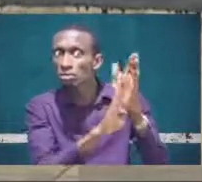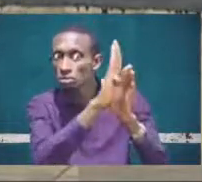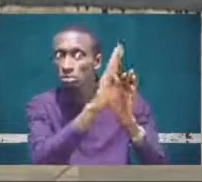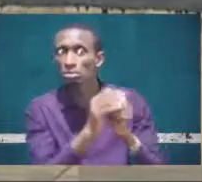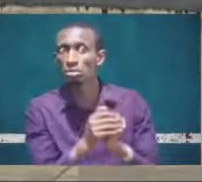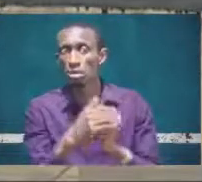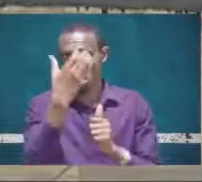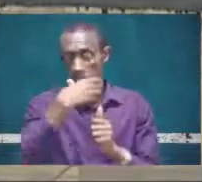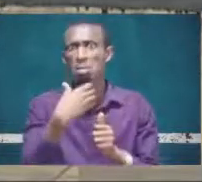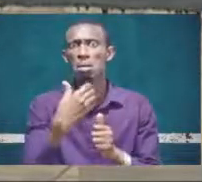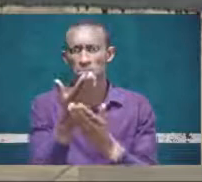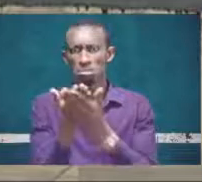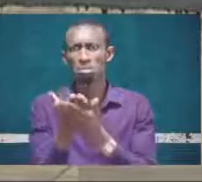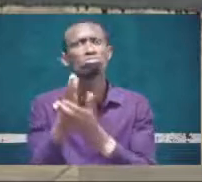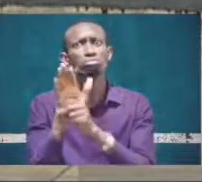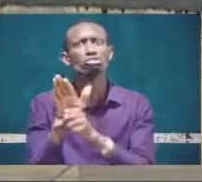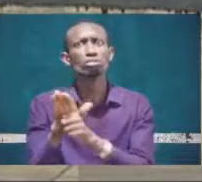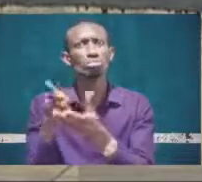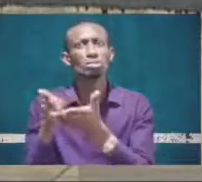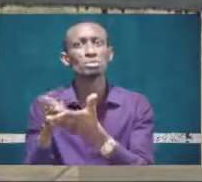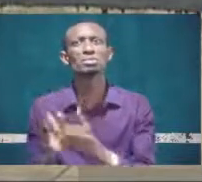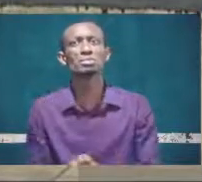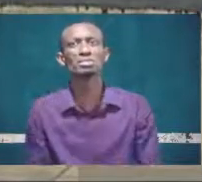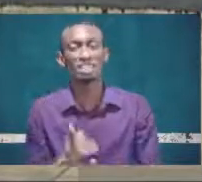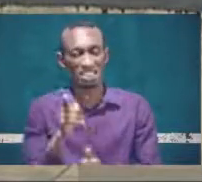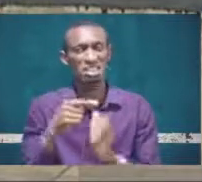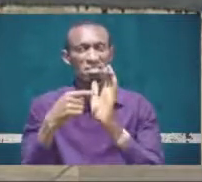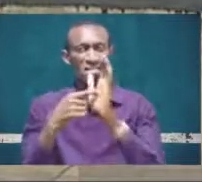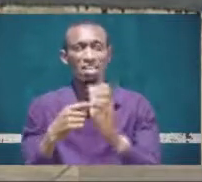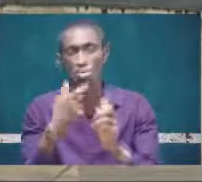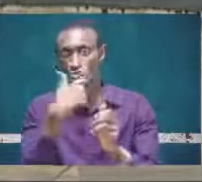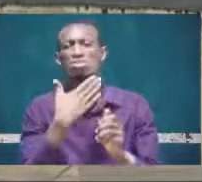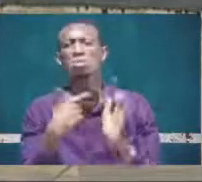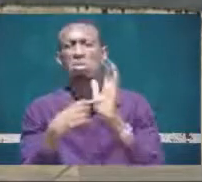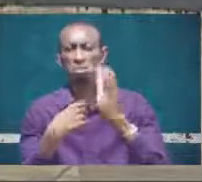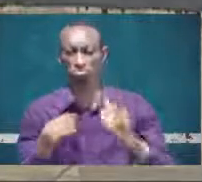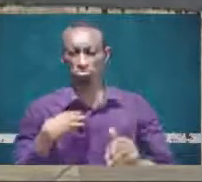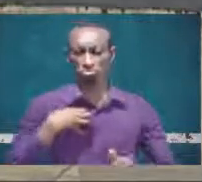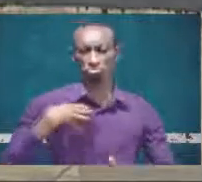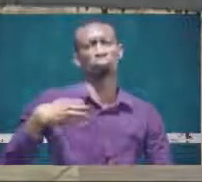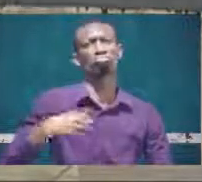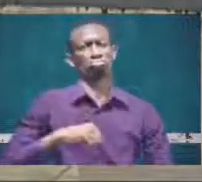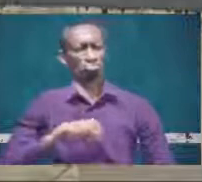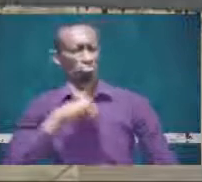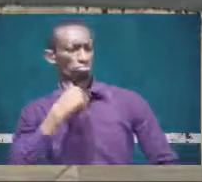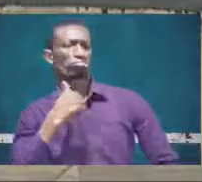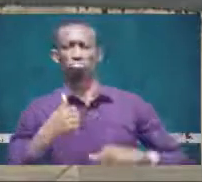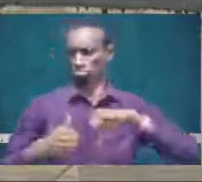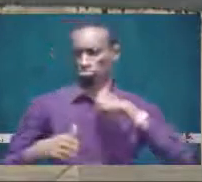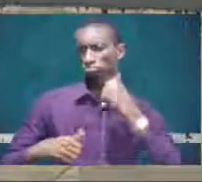then these people will buy more of the commodity to emphasize their status or their economic status. Goods consumed